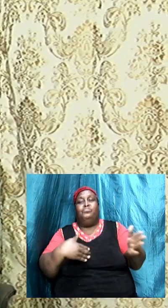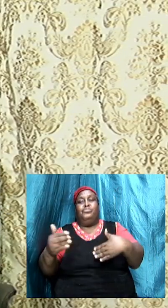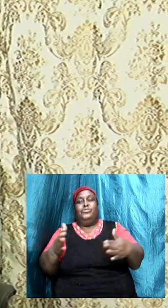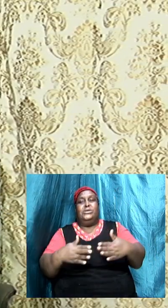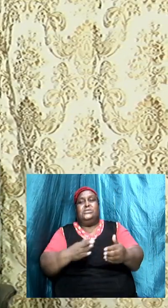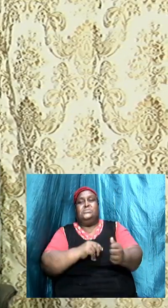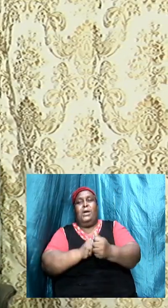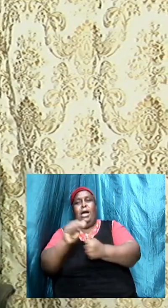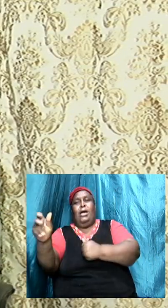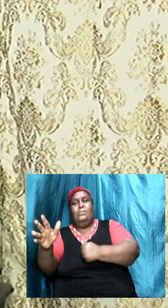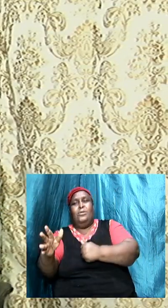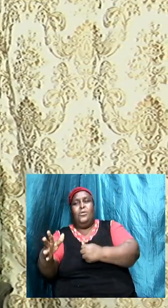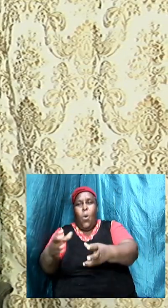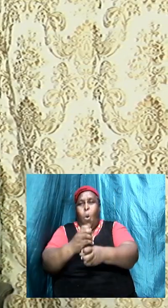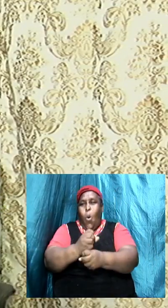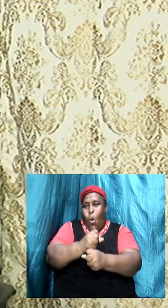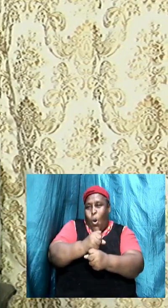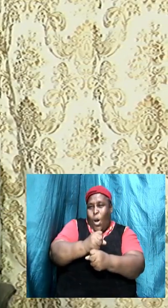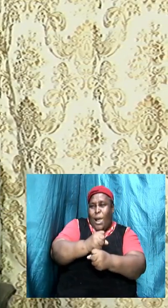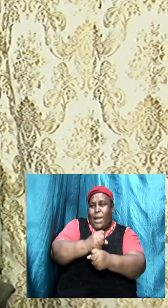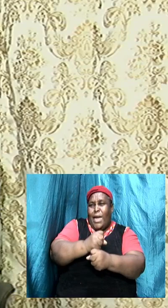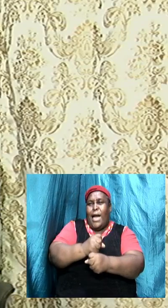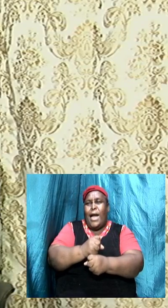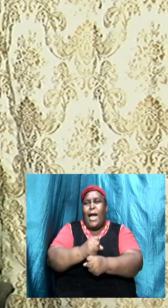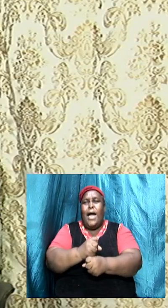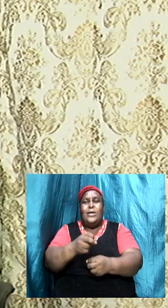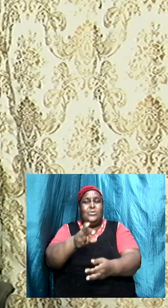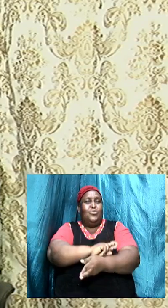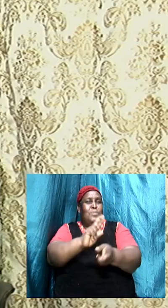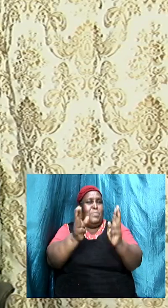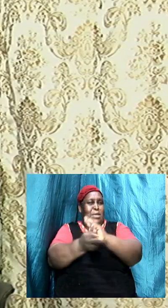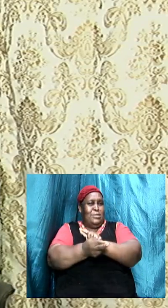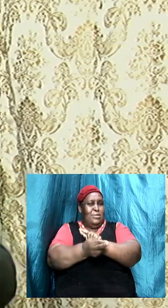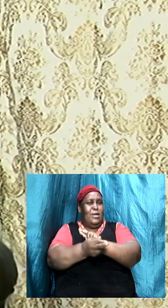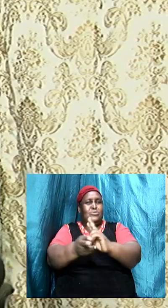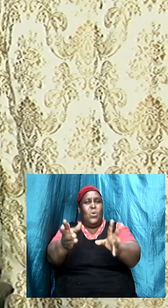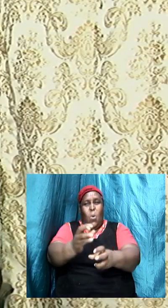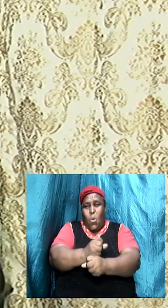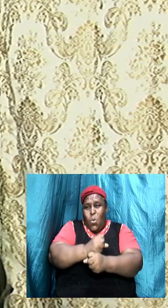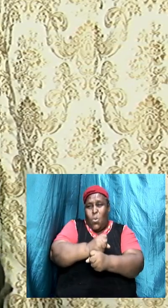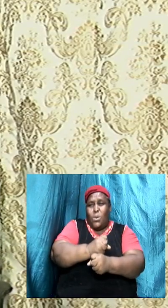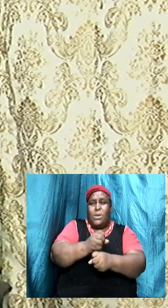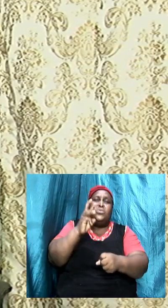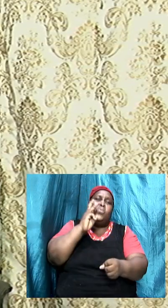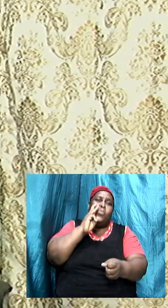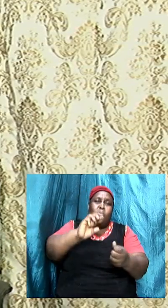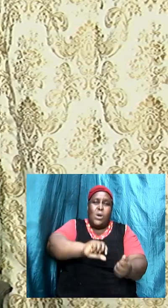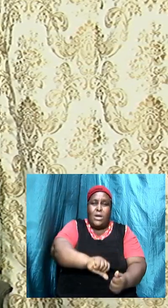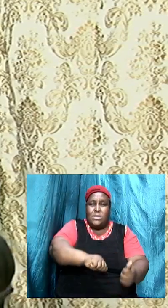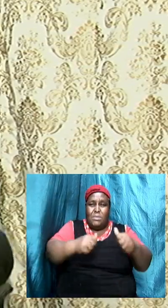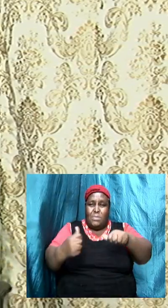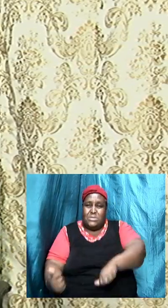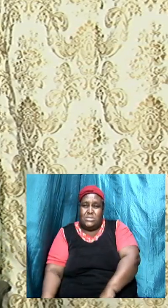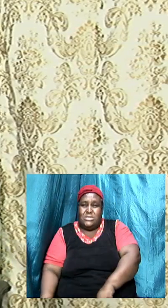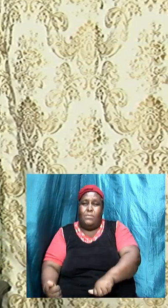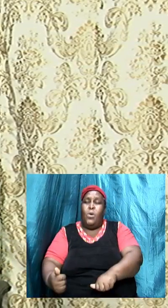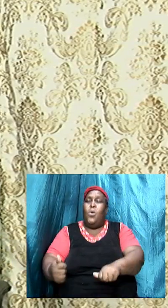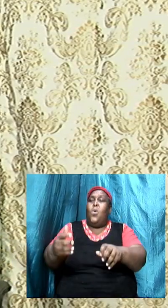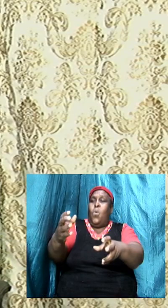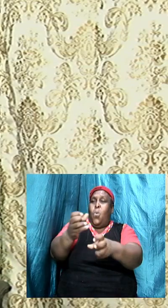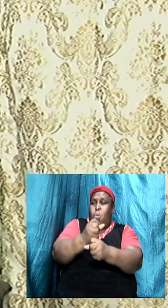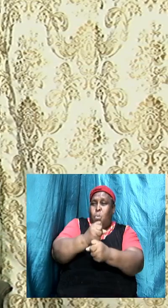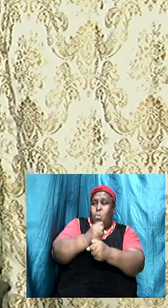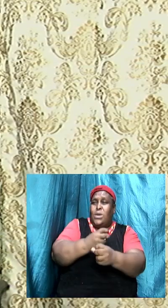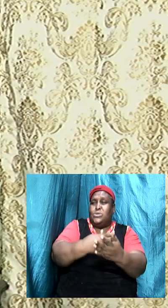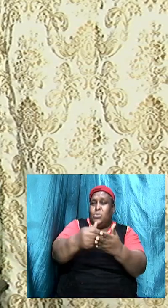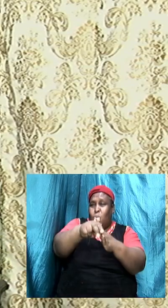hold on to repentance. Hold on to water baptism in the name of Jesus. Hold on to infilling of the Holy Ghost. Hold on to